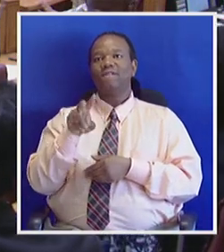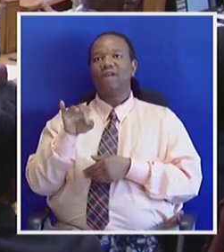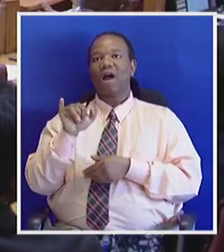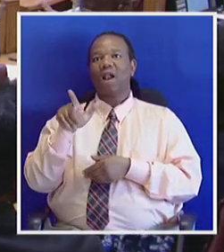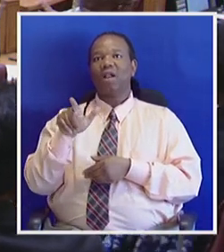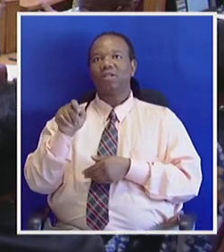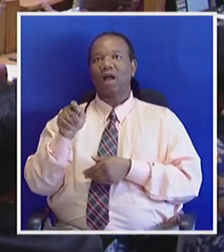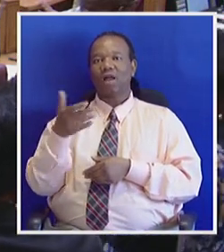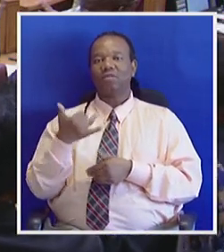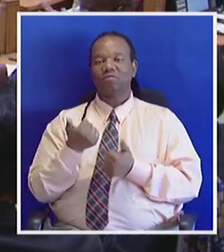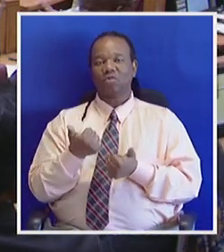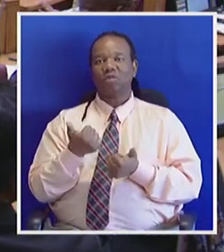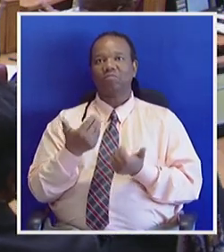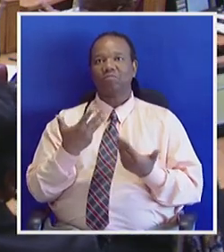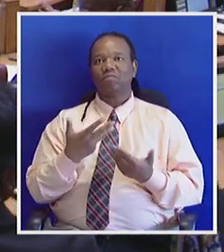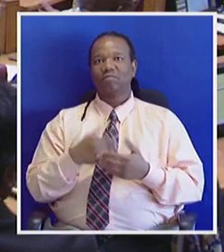well.